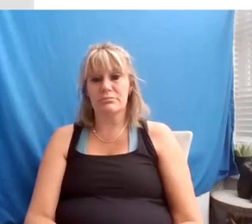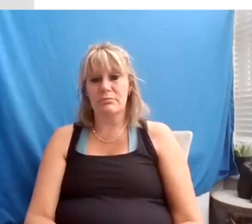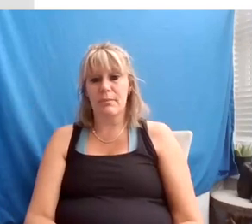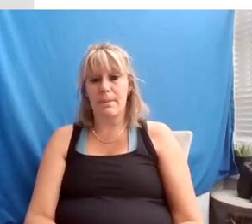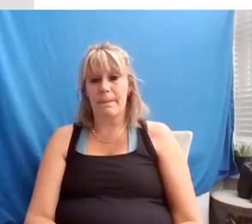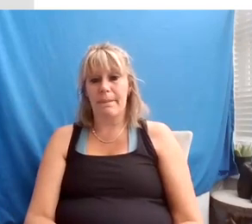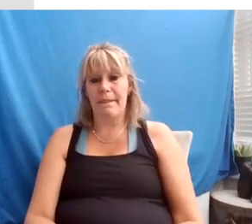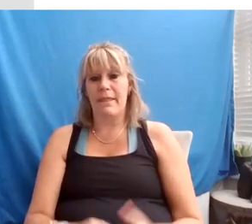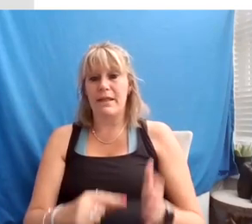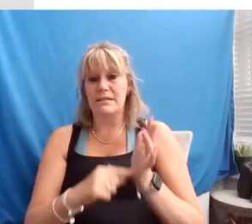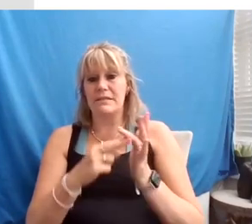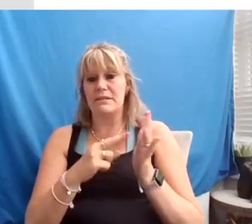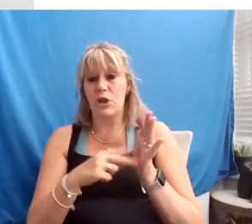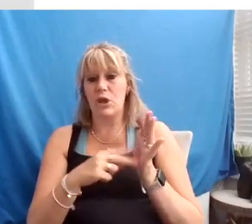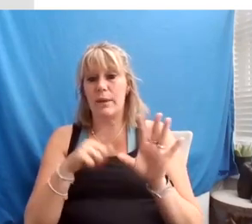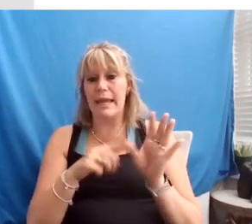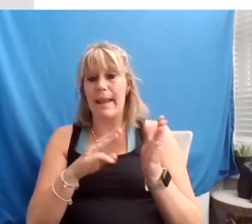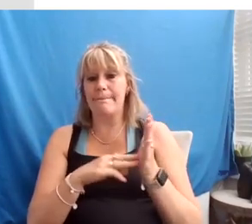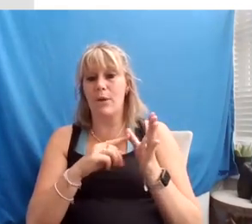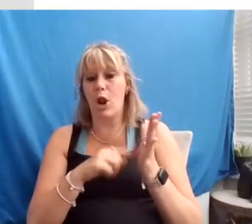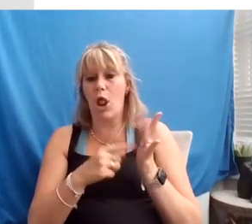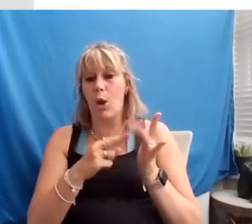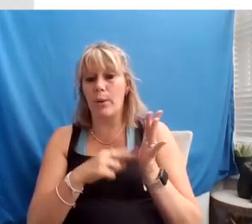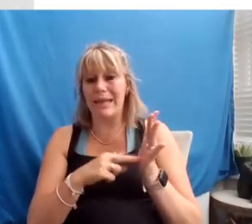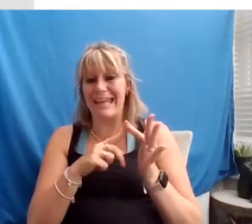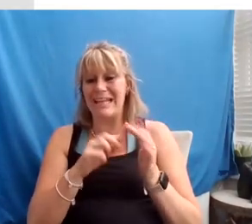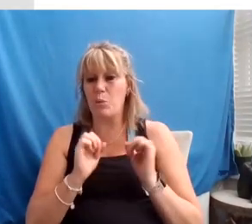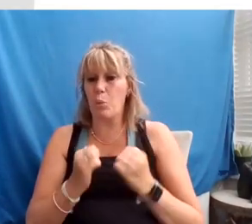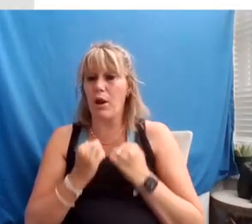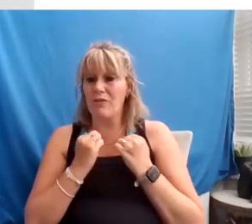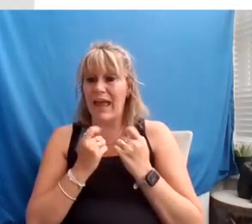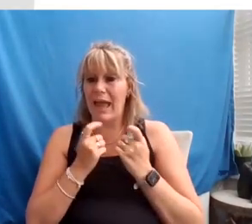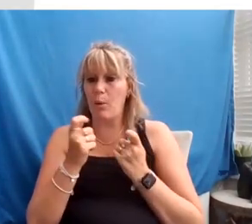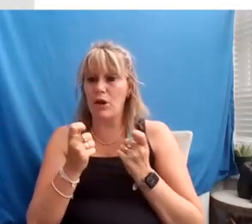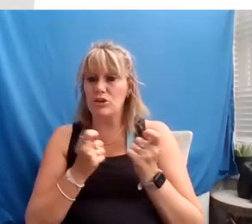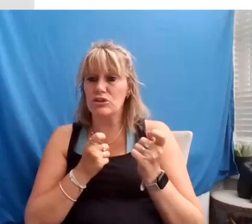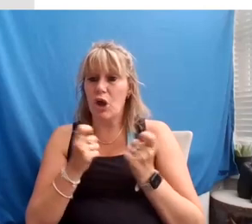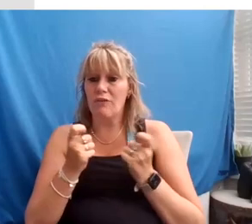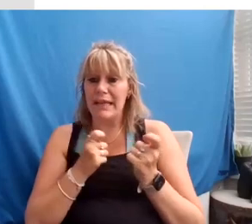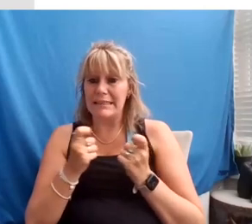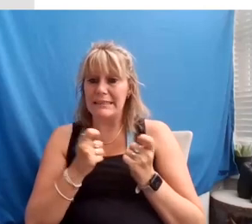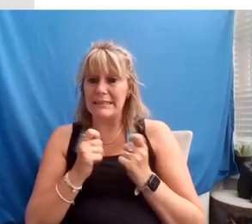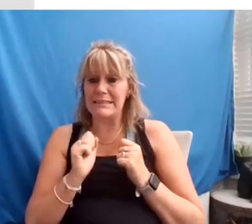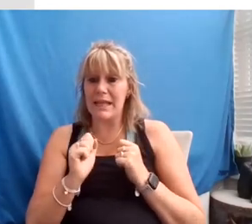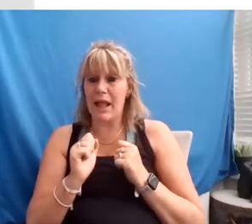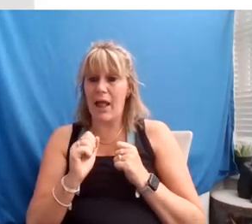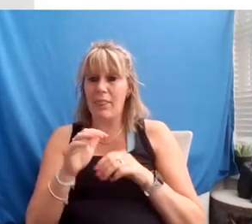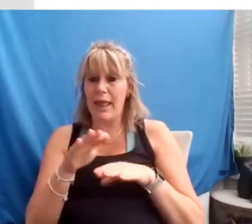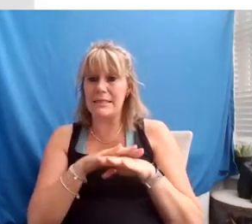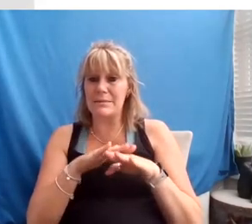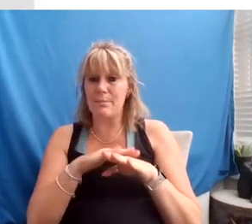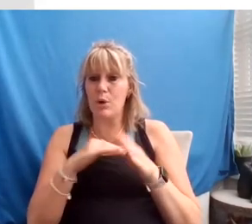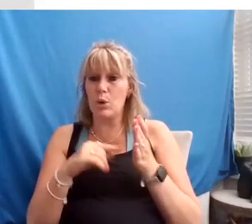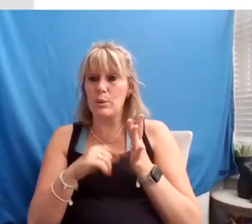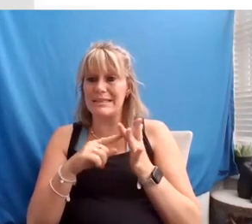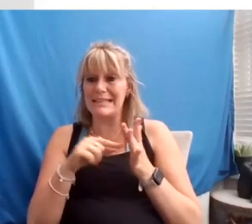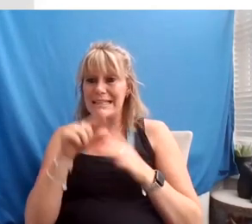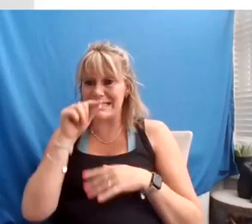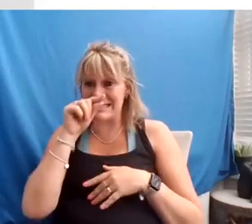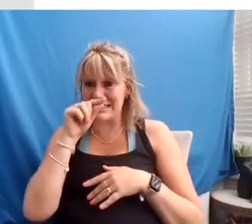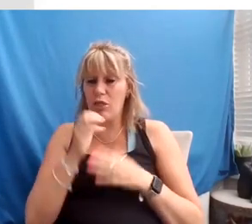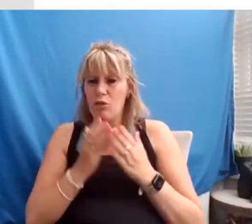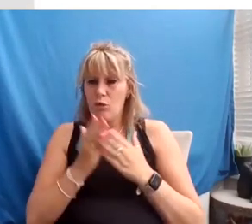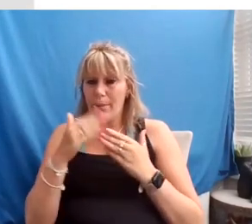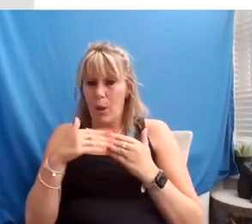is Tony Maloney, who's one of our directors, and that's Blue Tits Through My Window, and that's watercolour on paper.